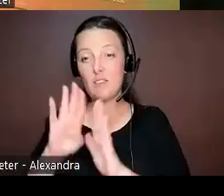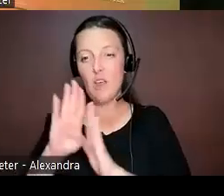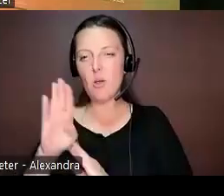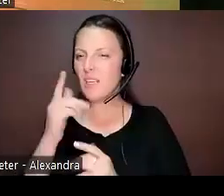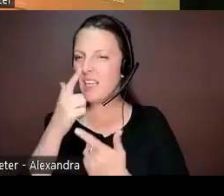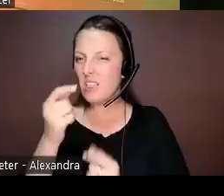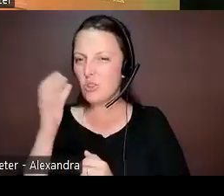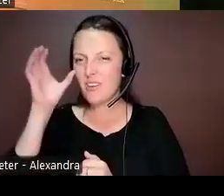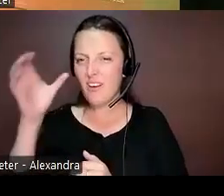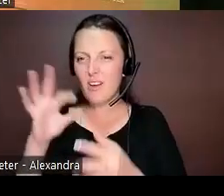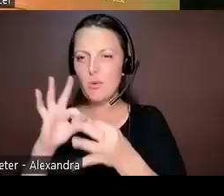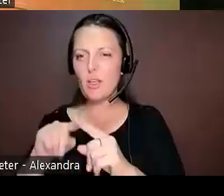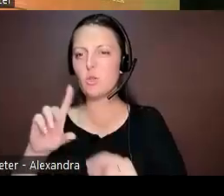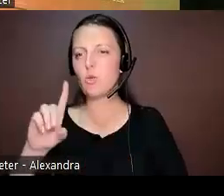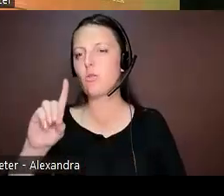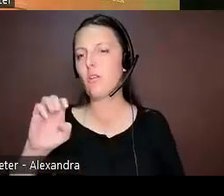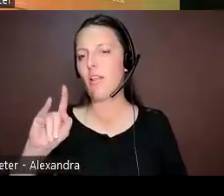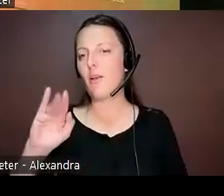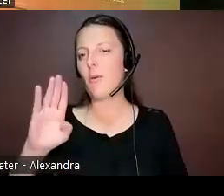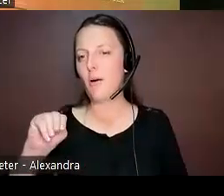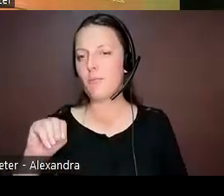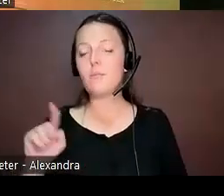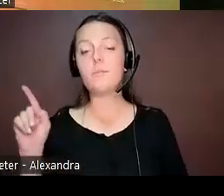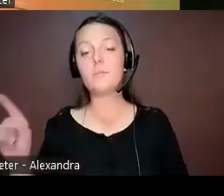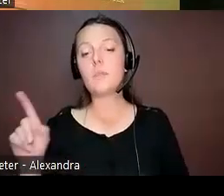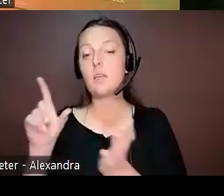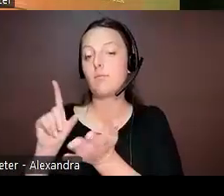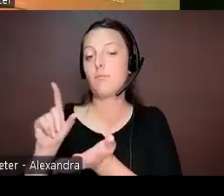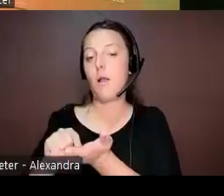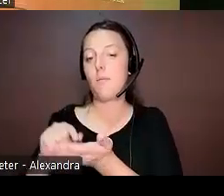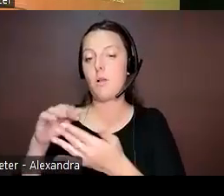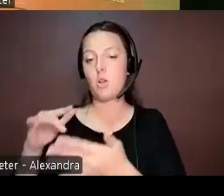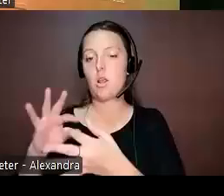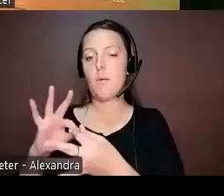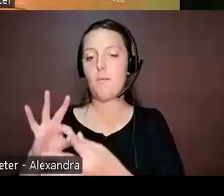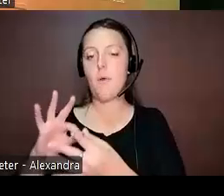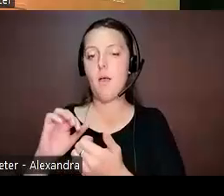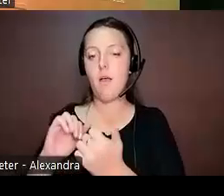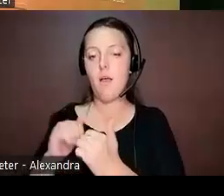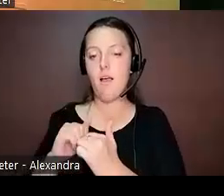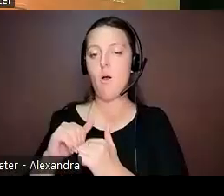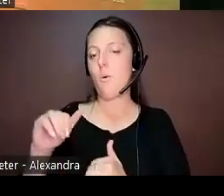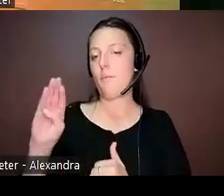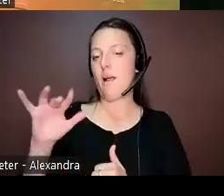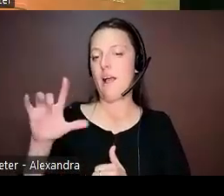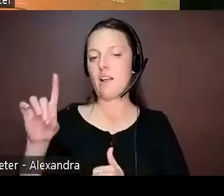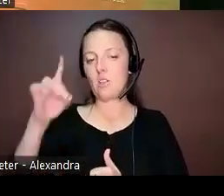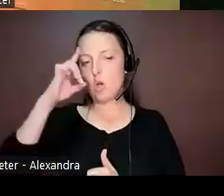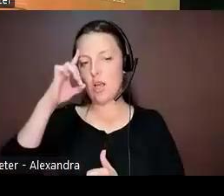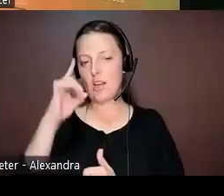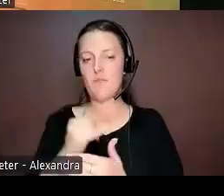this based on this NOAA study, how the mild cognitive impairment at baseline predicts